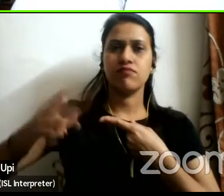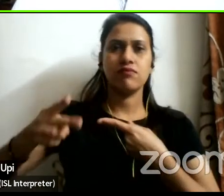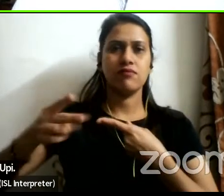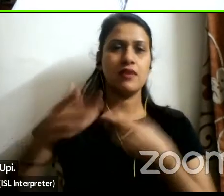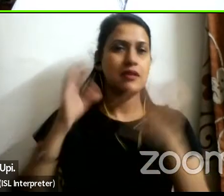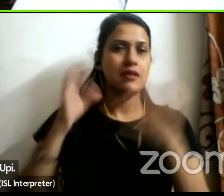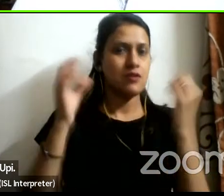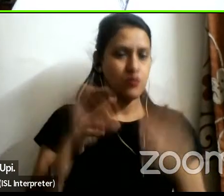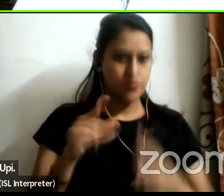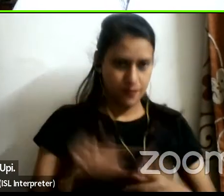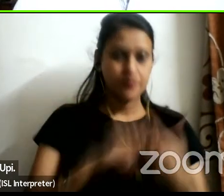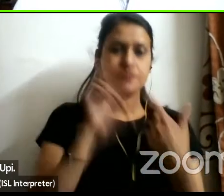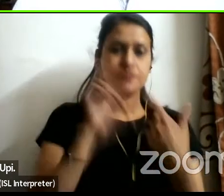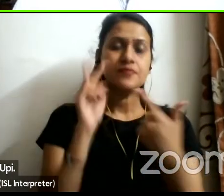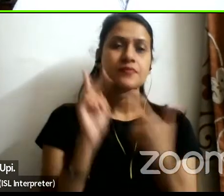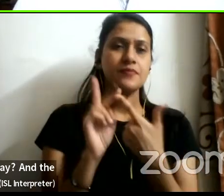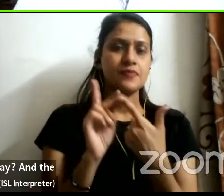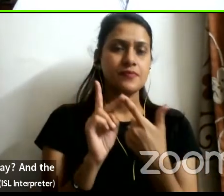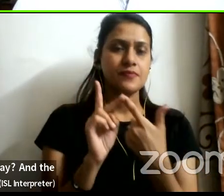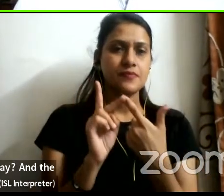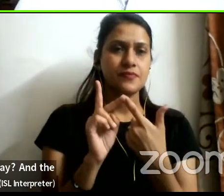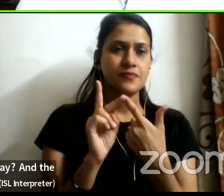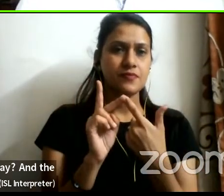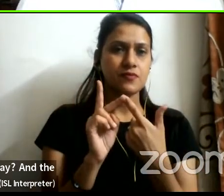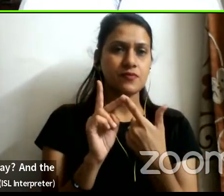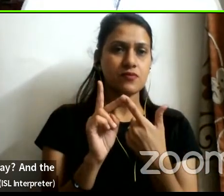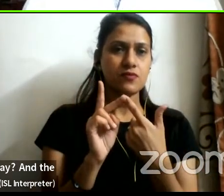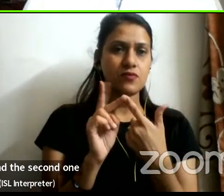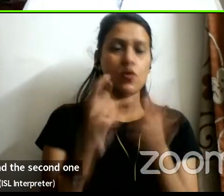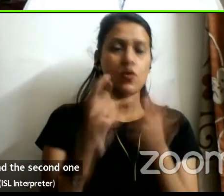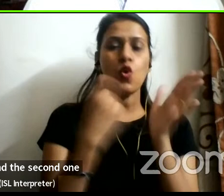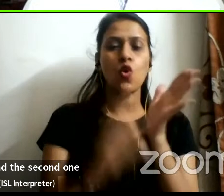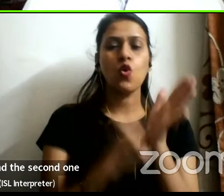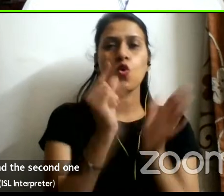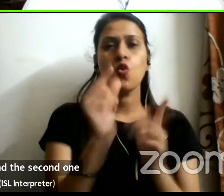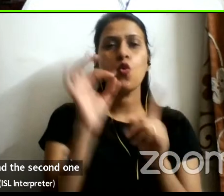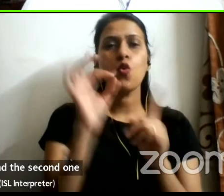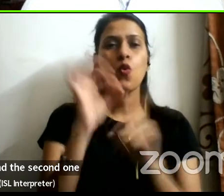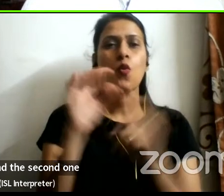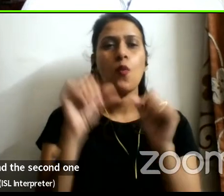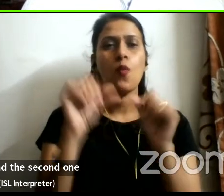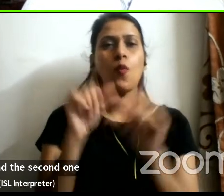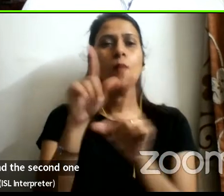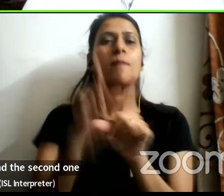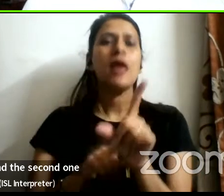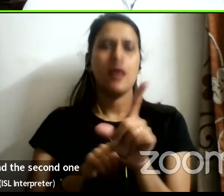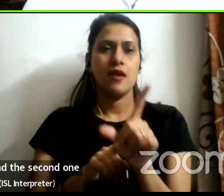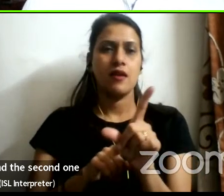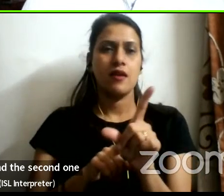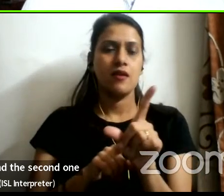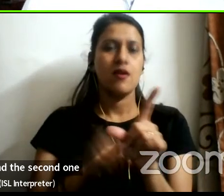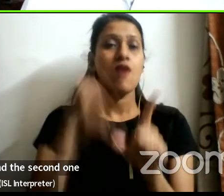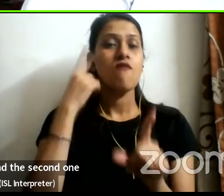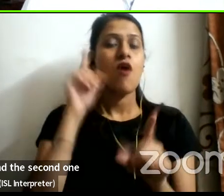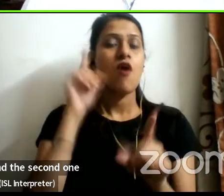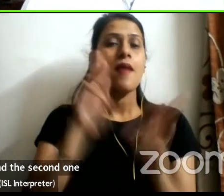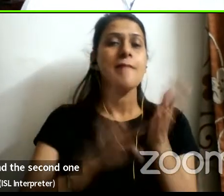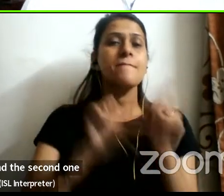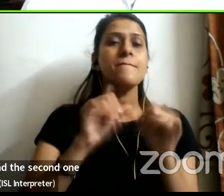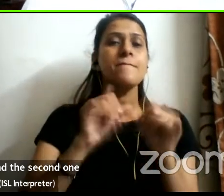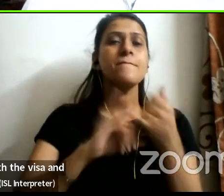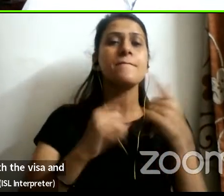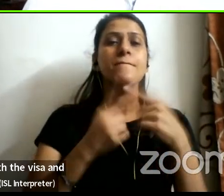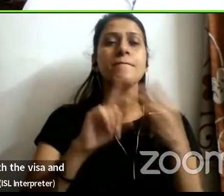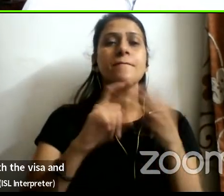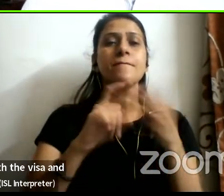right? And the second one is RuPay, which has substituted with Visa and MasterCard. I'll start with